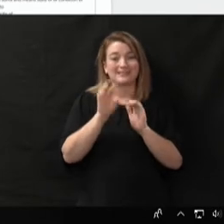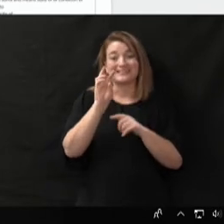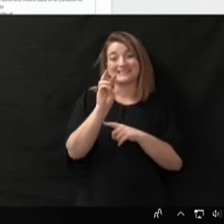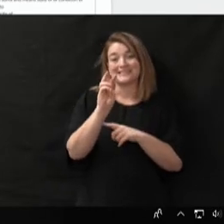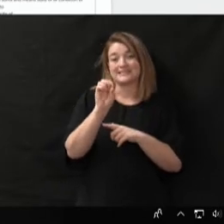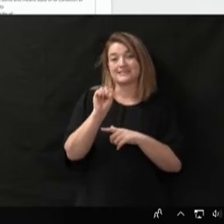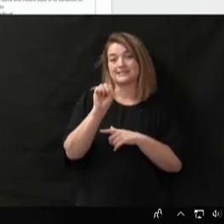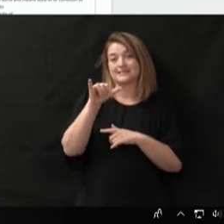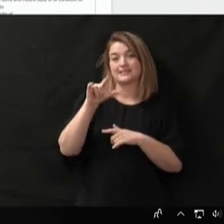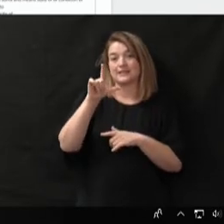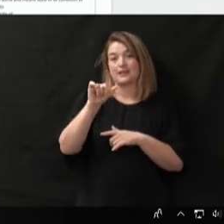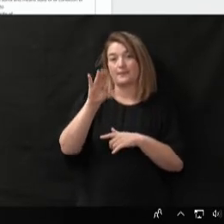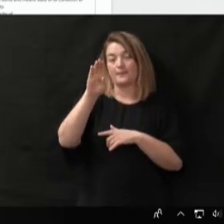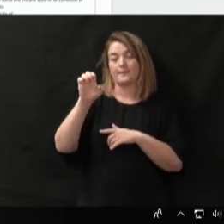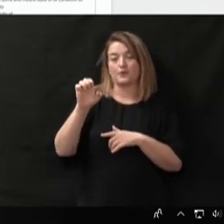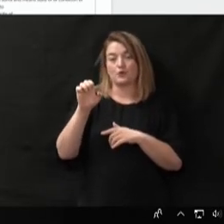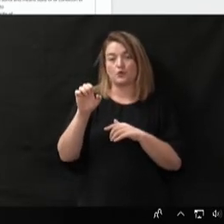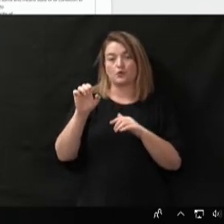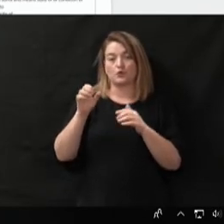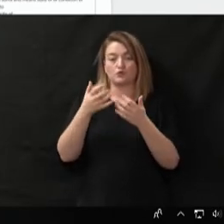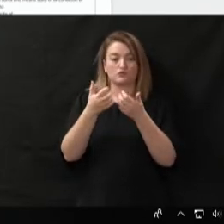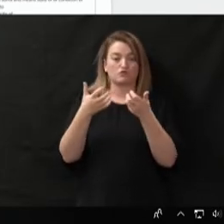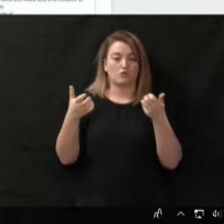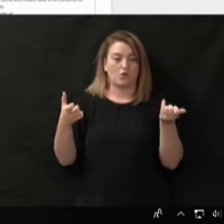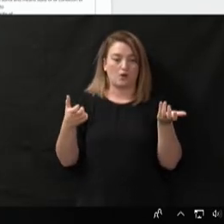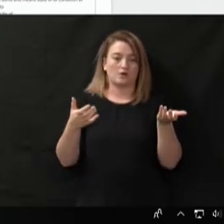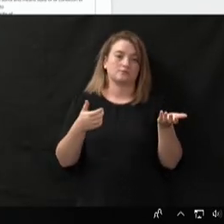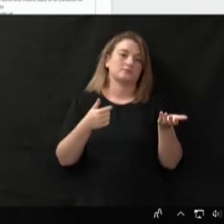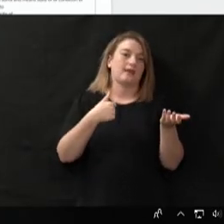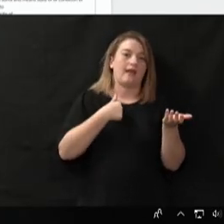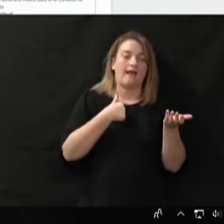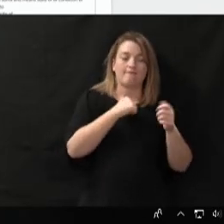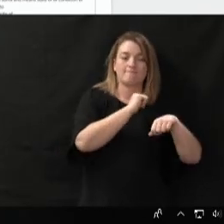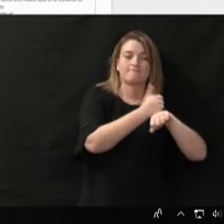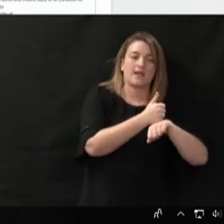find mine and probably plenty of other people's who have done it for free, and you don't have to pay for that.